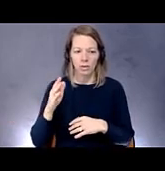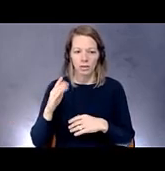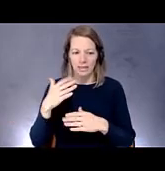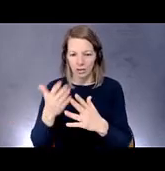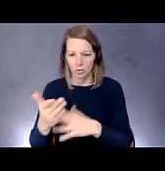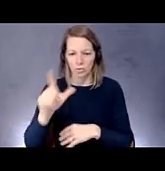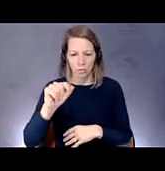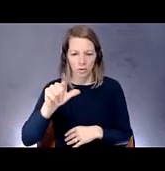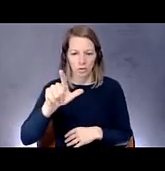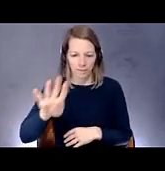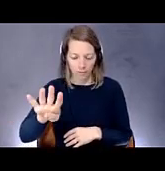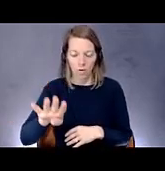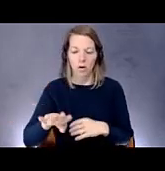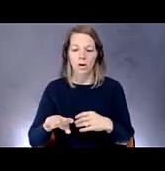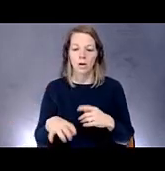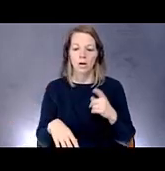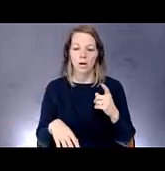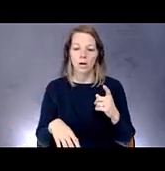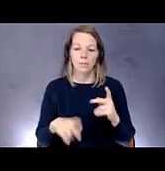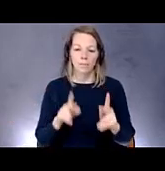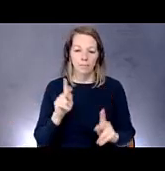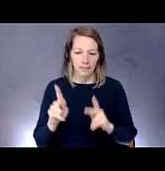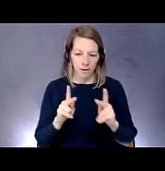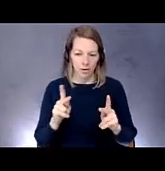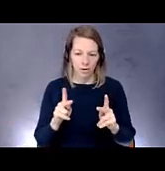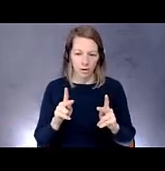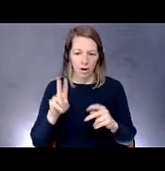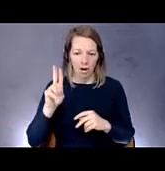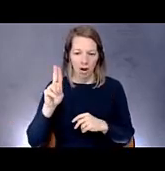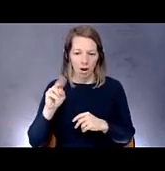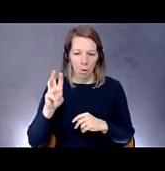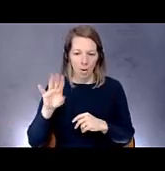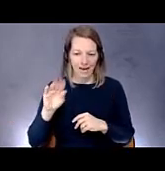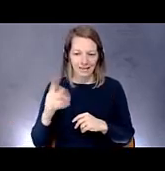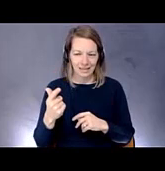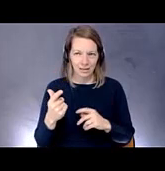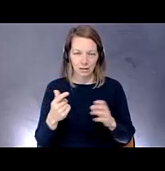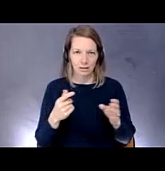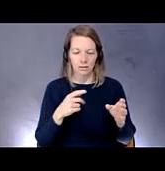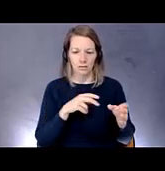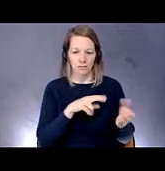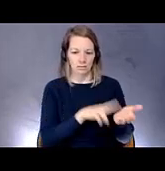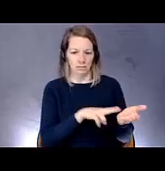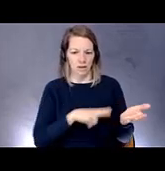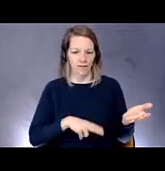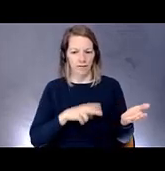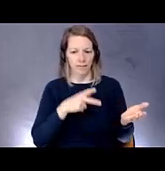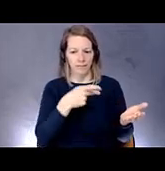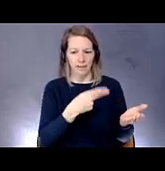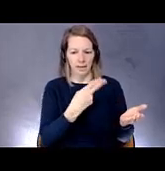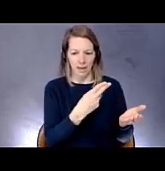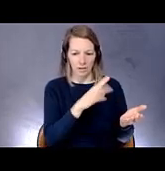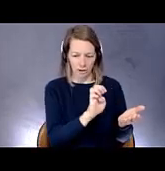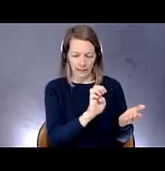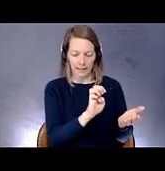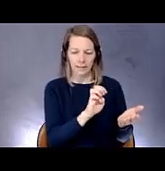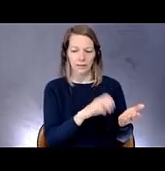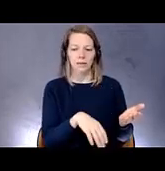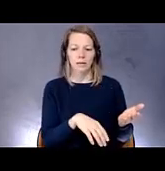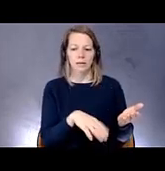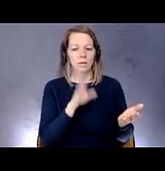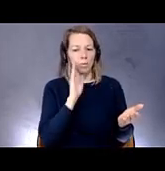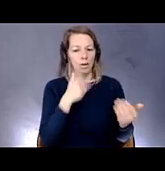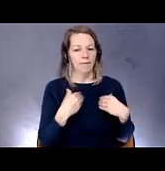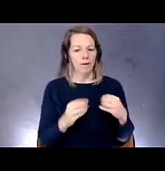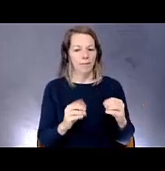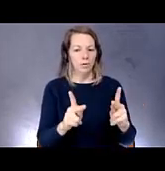that are unwinding, that are unwinding off of the PHE as a result of the end of the PHE, are going to have the